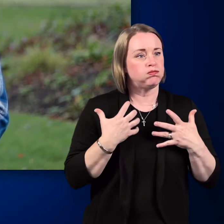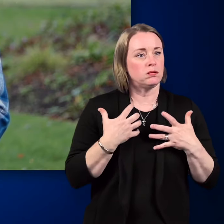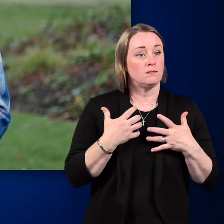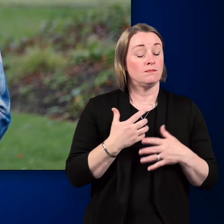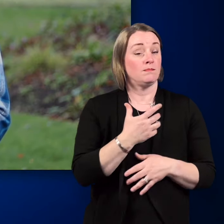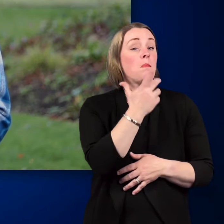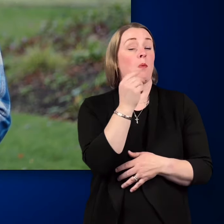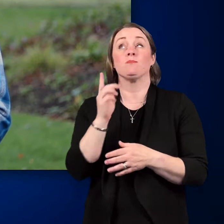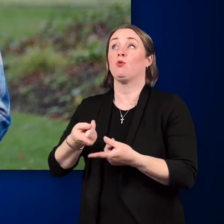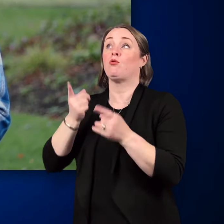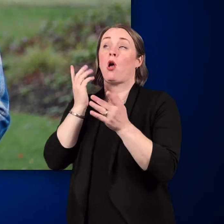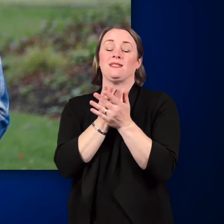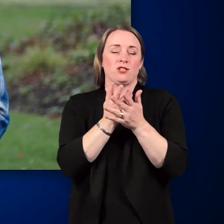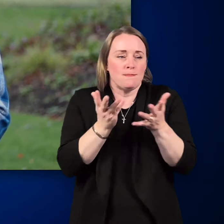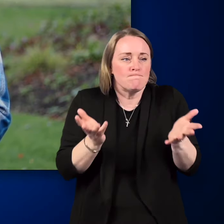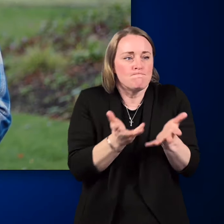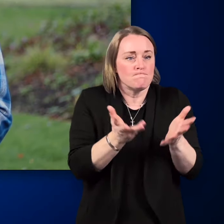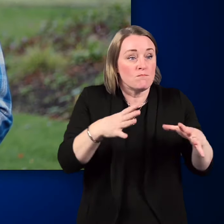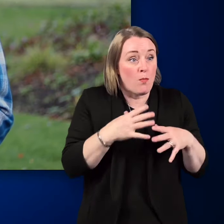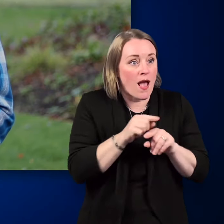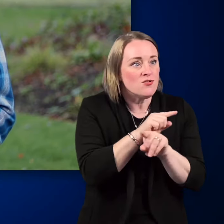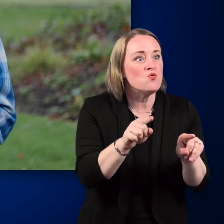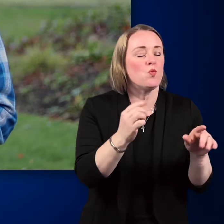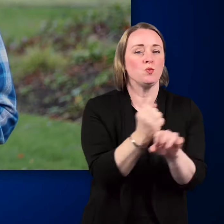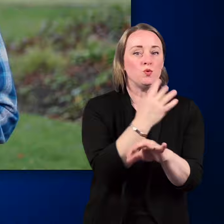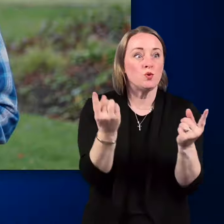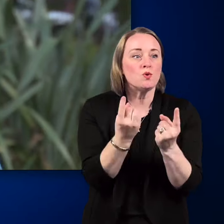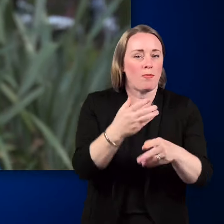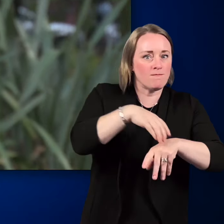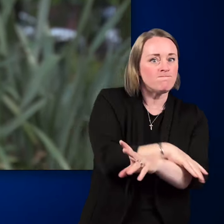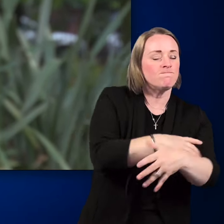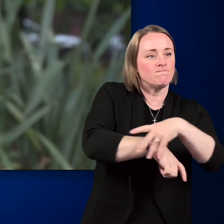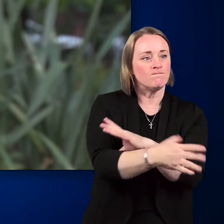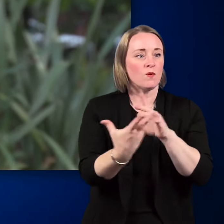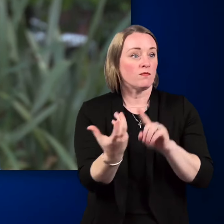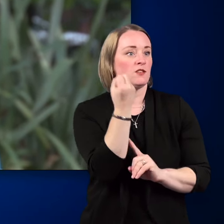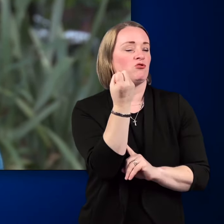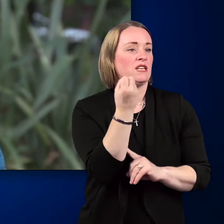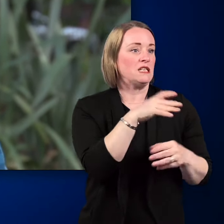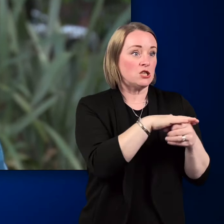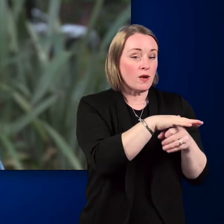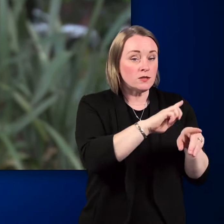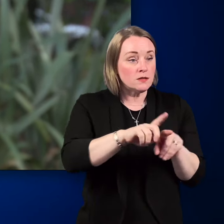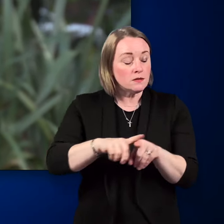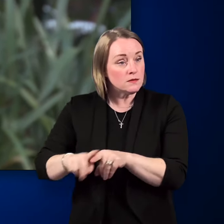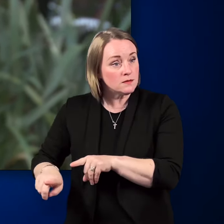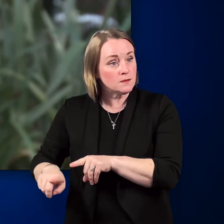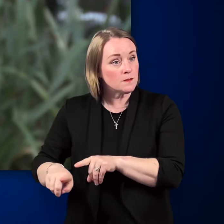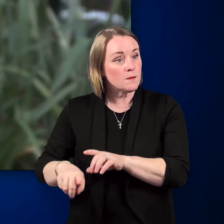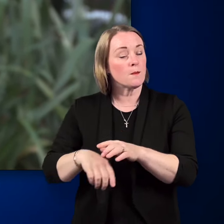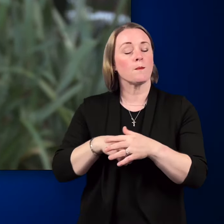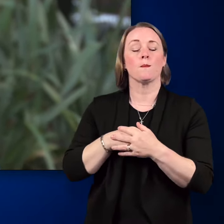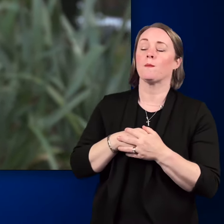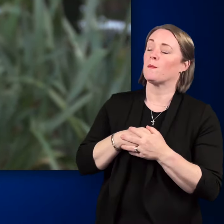do something about these situations and to overcome? So what would happen